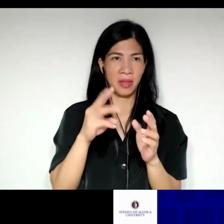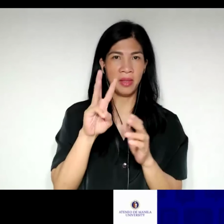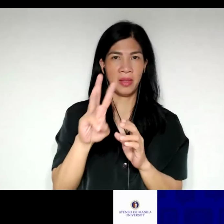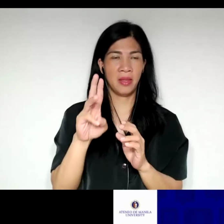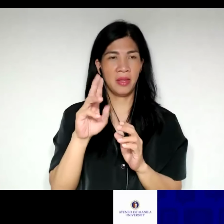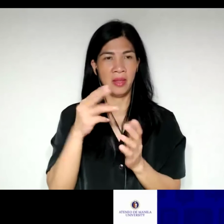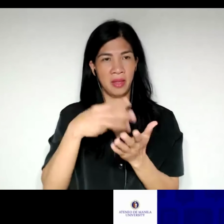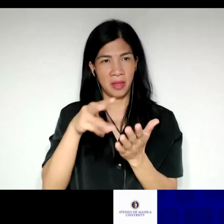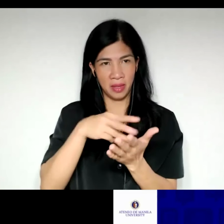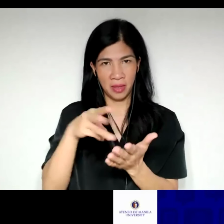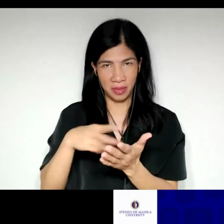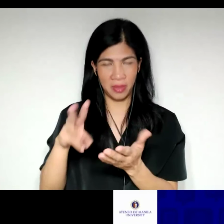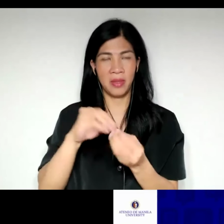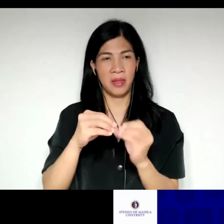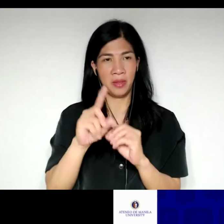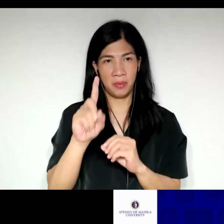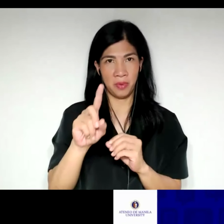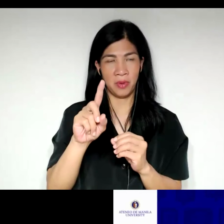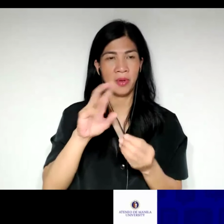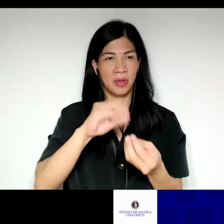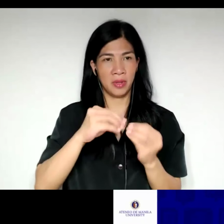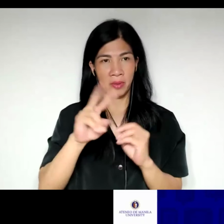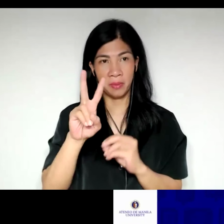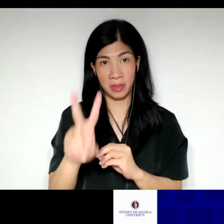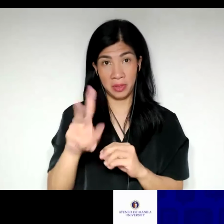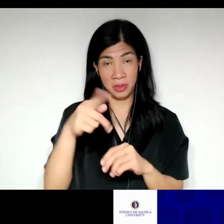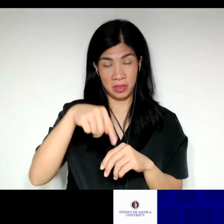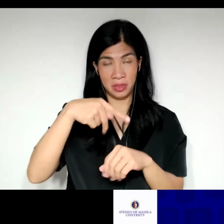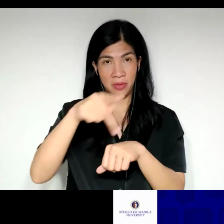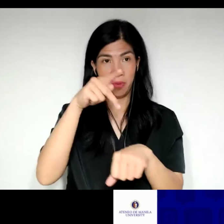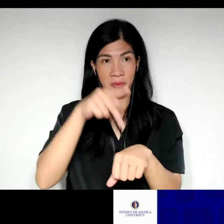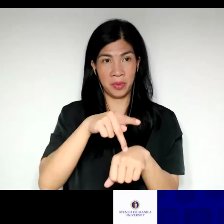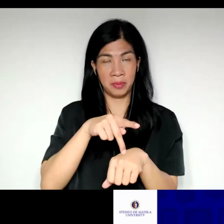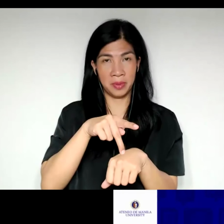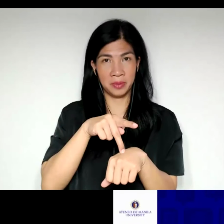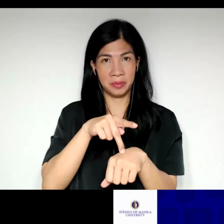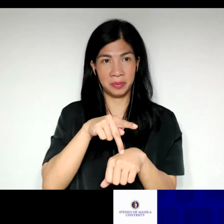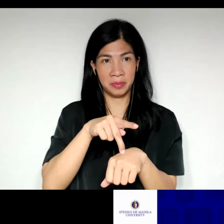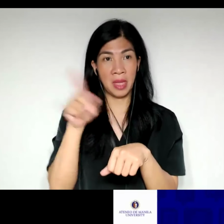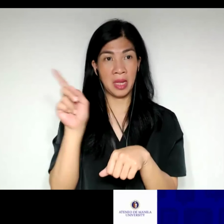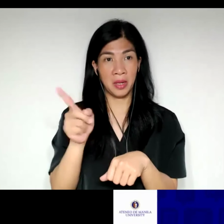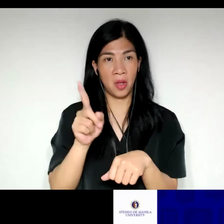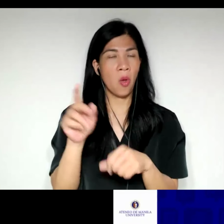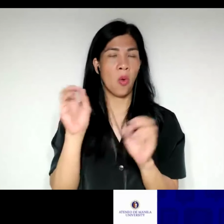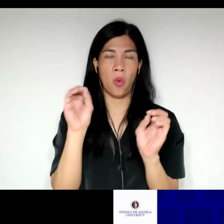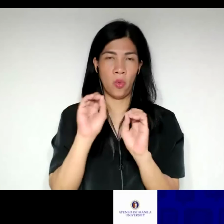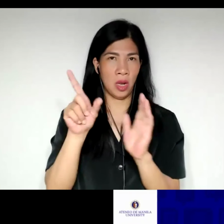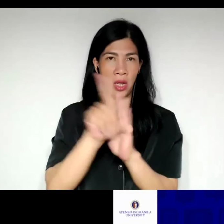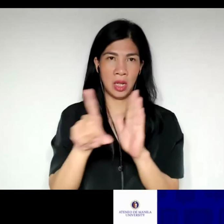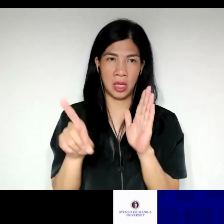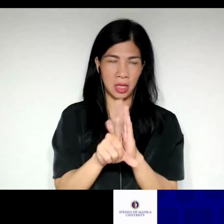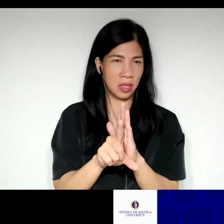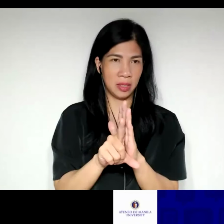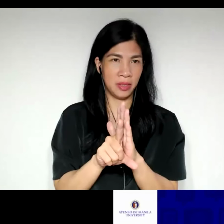issue. Number two, in the context of the Philippines, there's no legal framework for it right now.